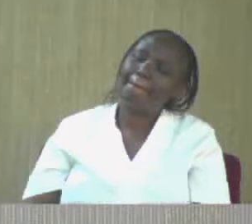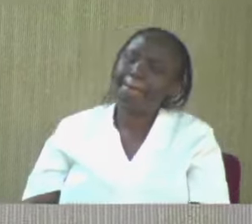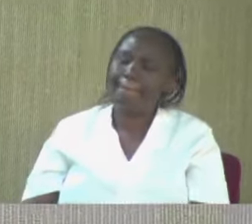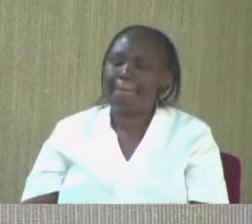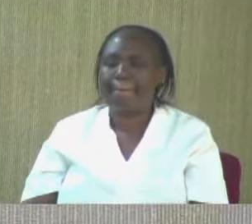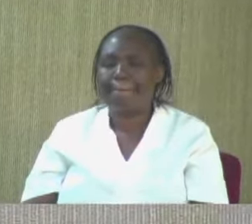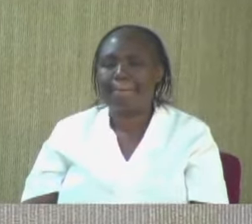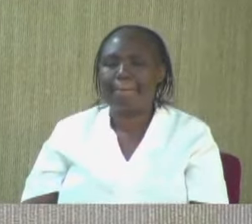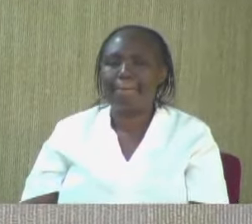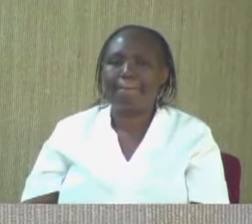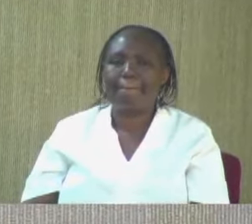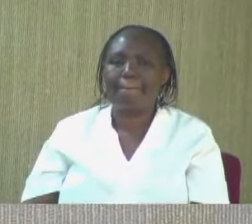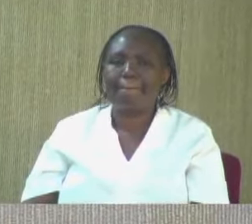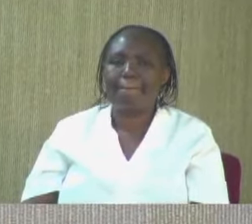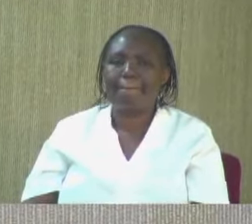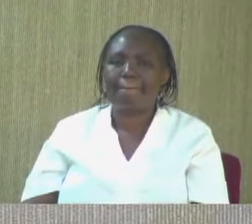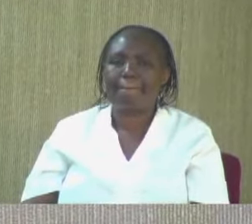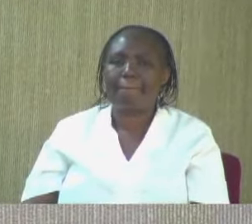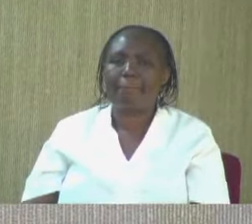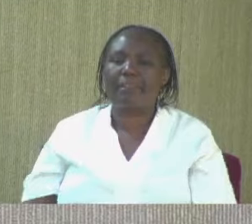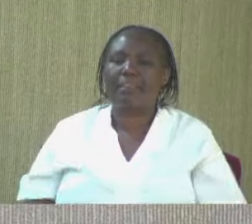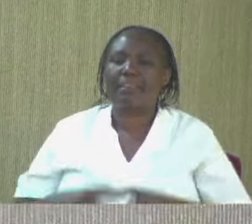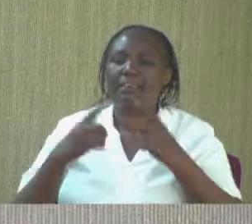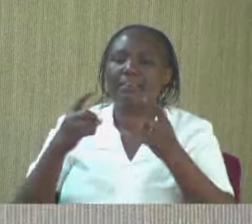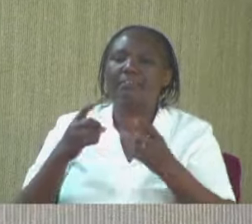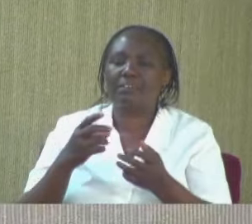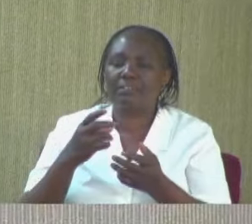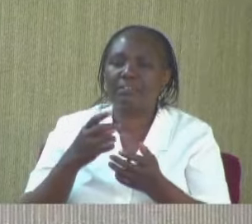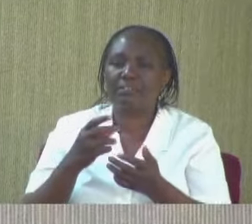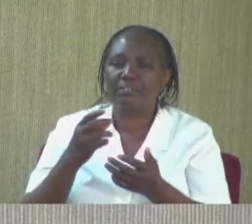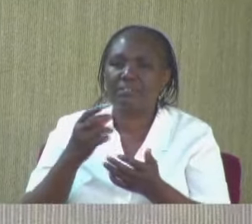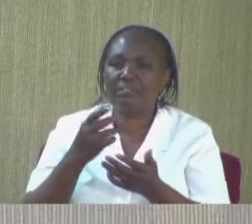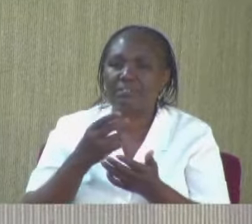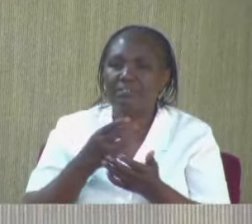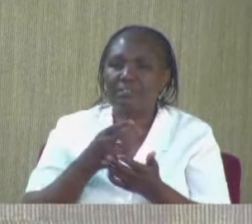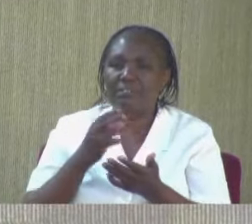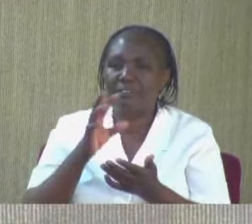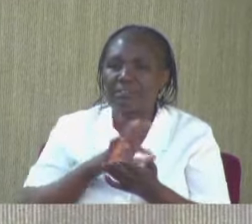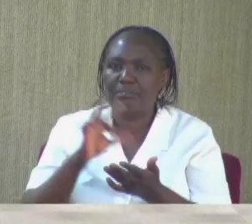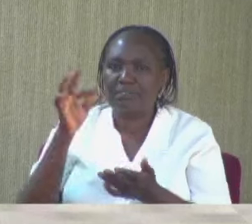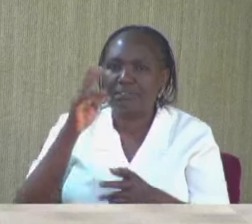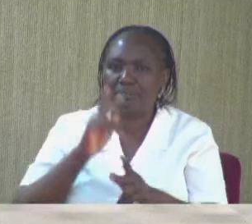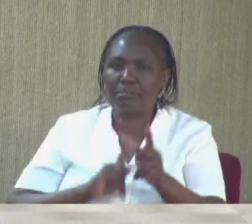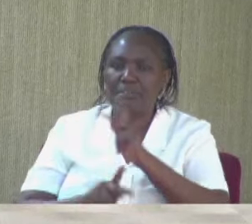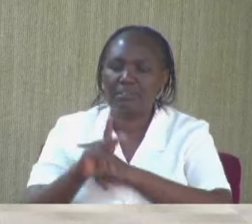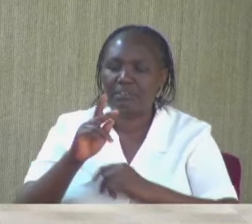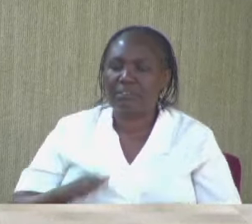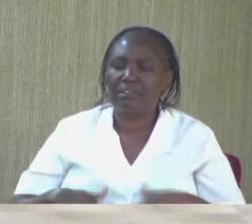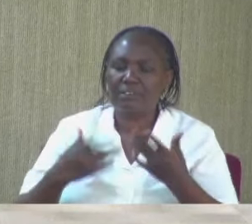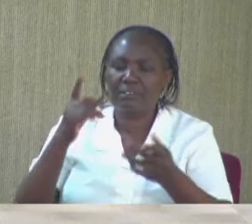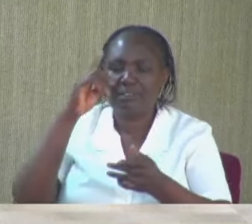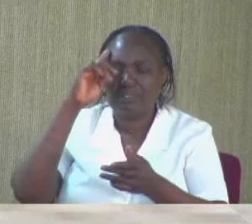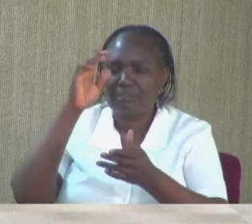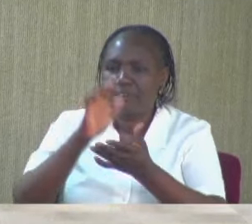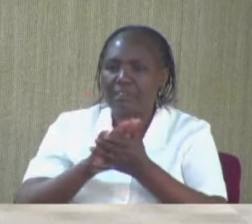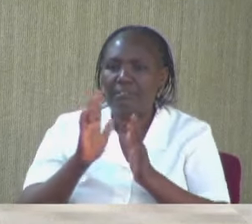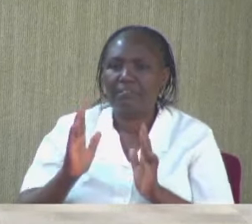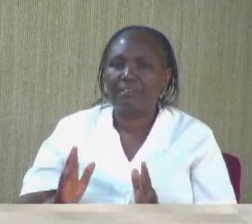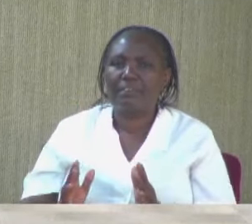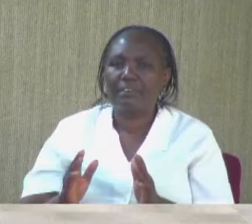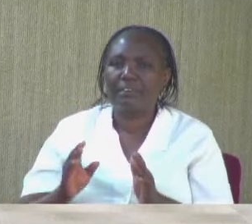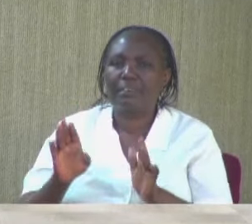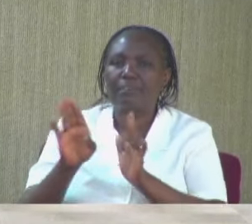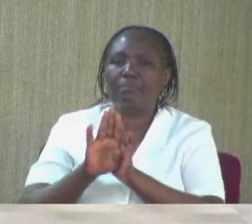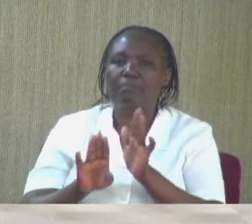And that is why, did you know that the gift of prophecy or the spirit of prophecy was given for believers? And the Bible confirms